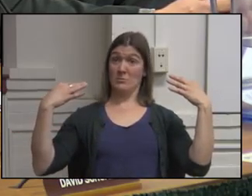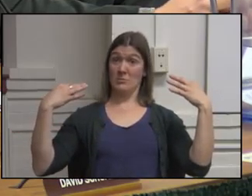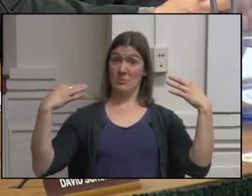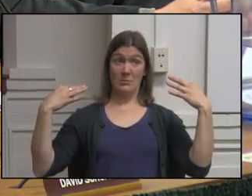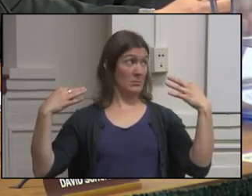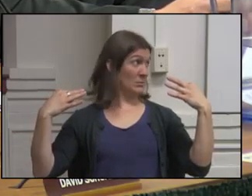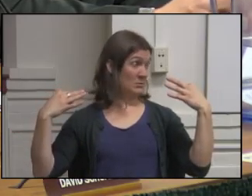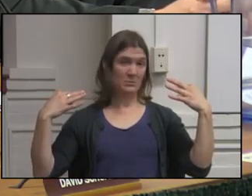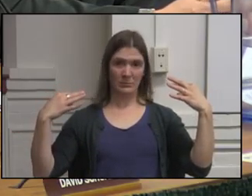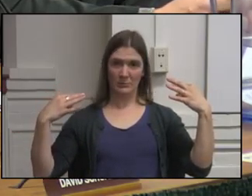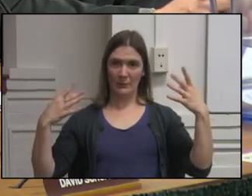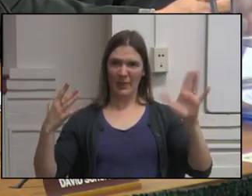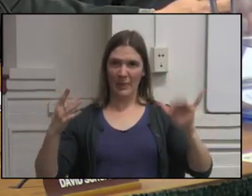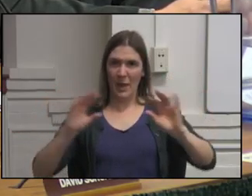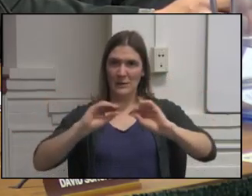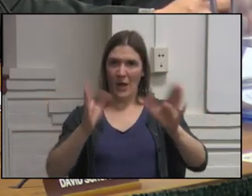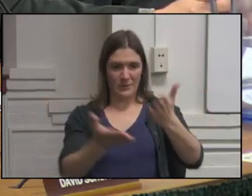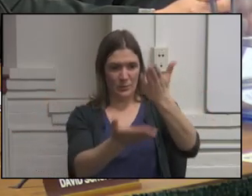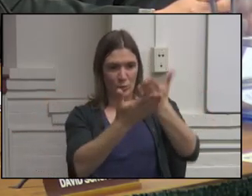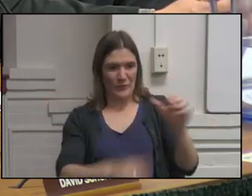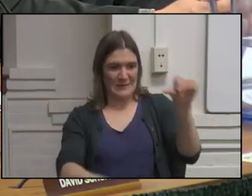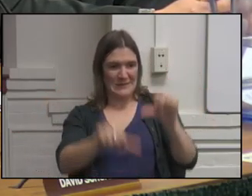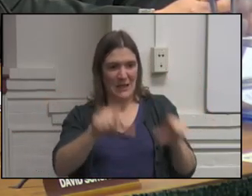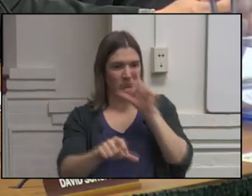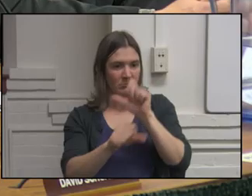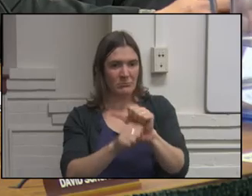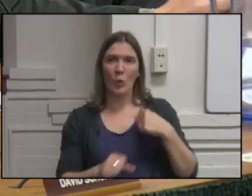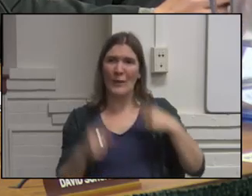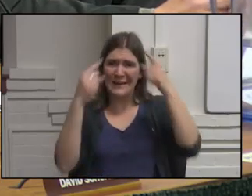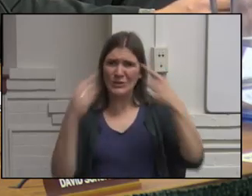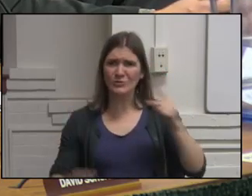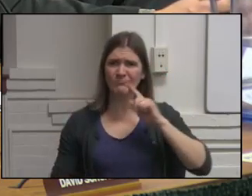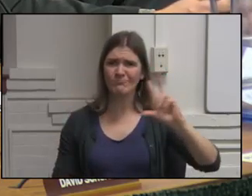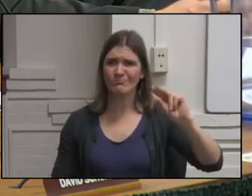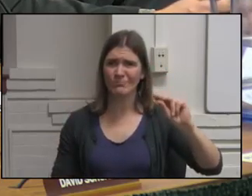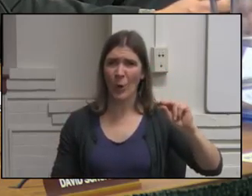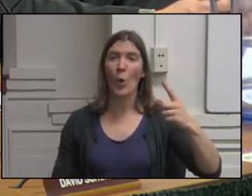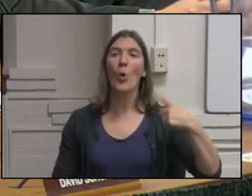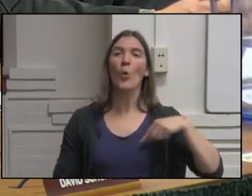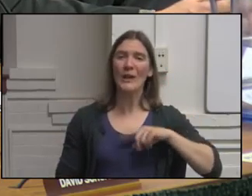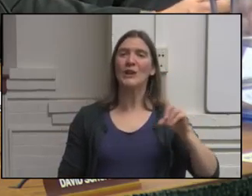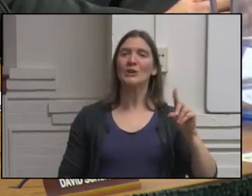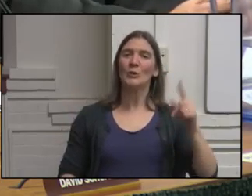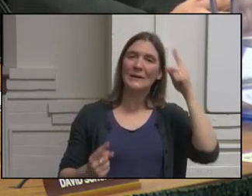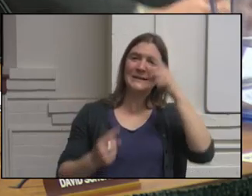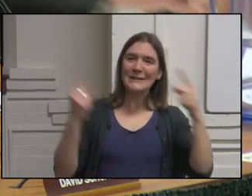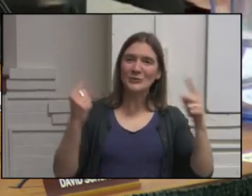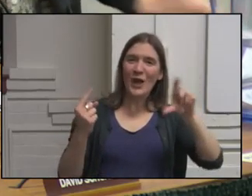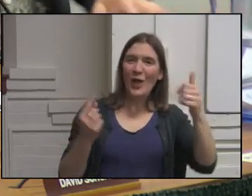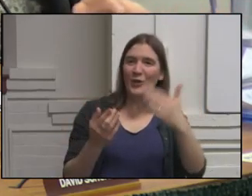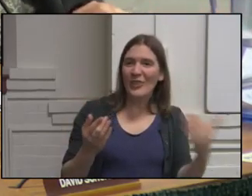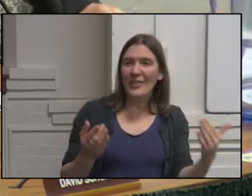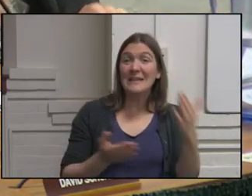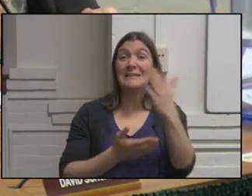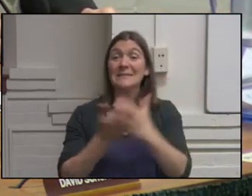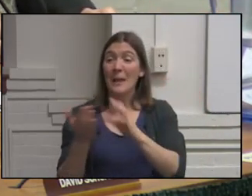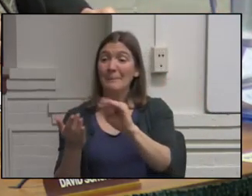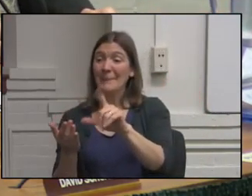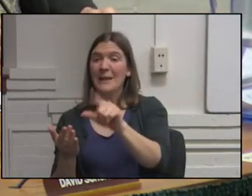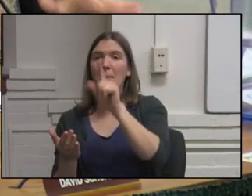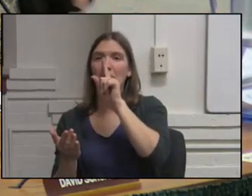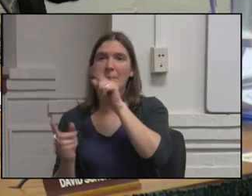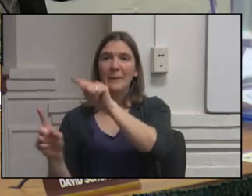dispute a very well settled science. So despite this tendency of our, some media, I'm not gonna